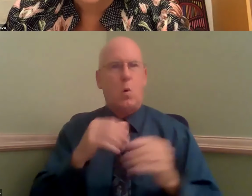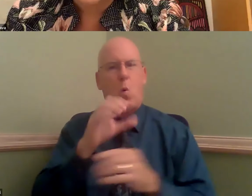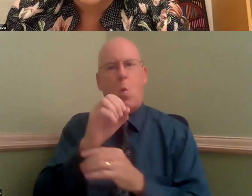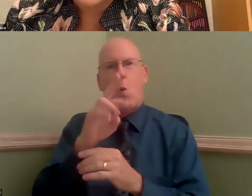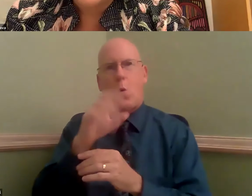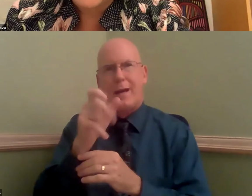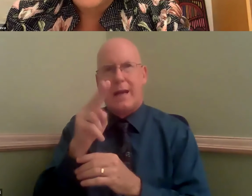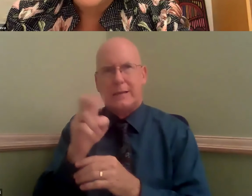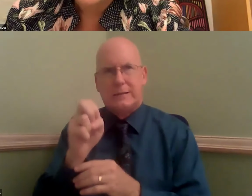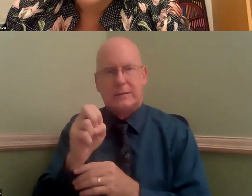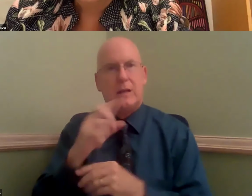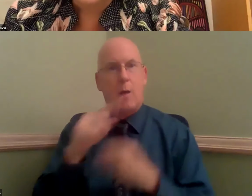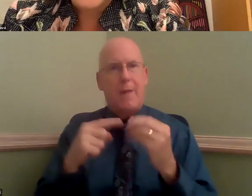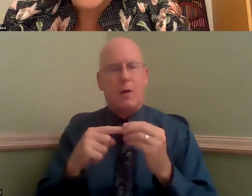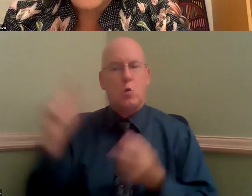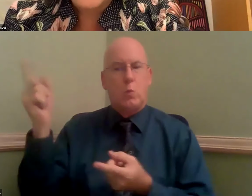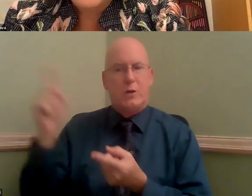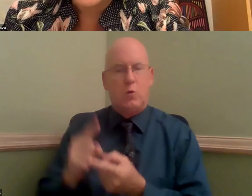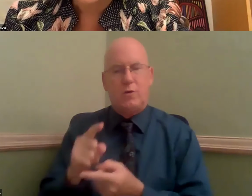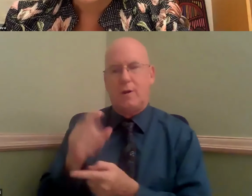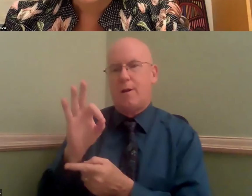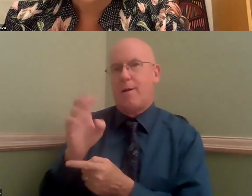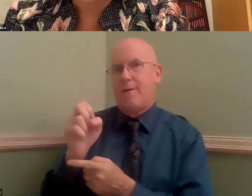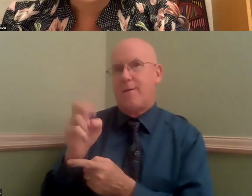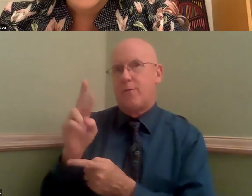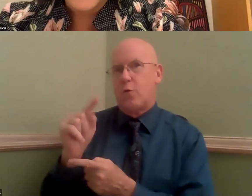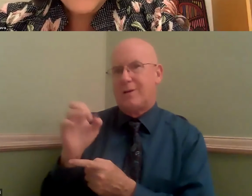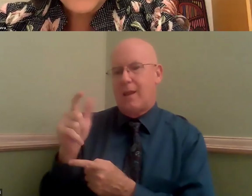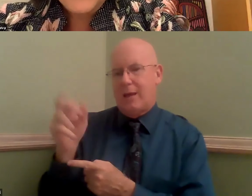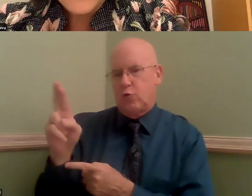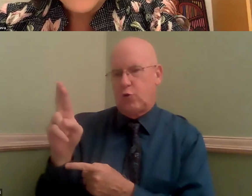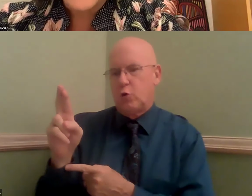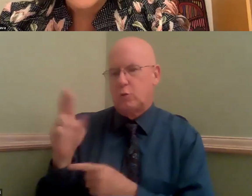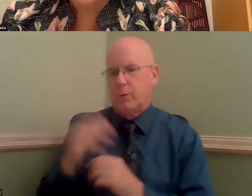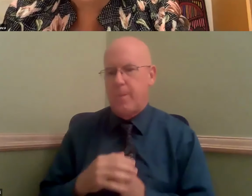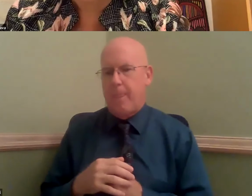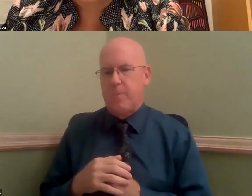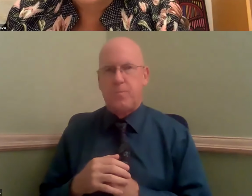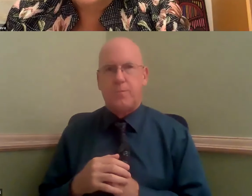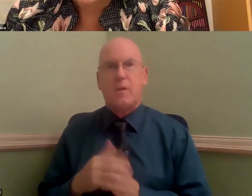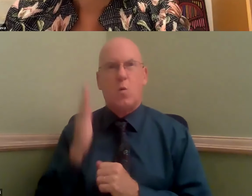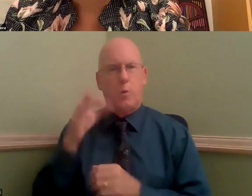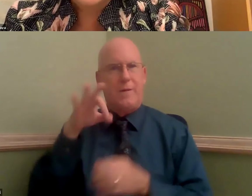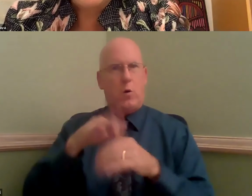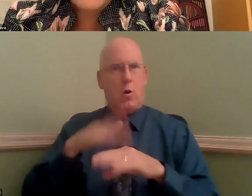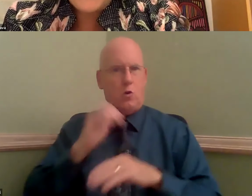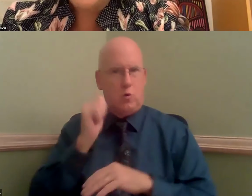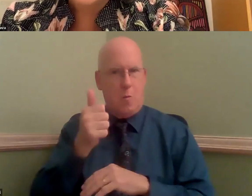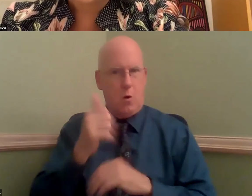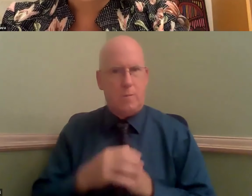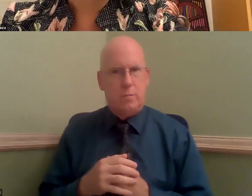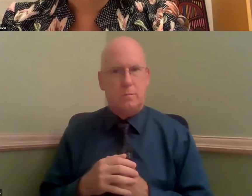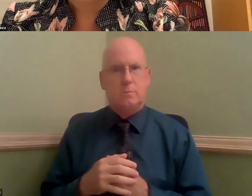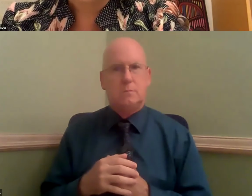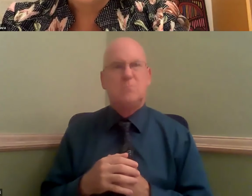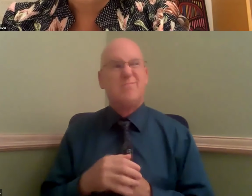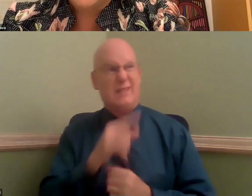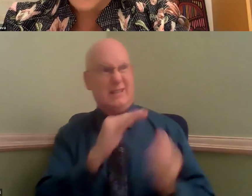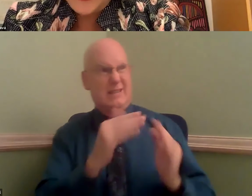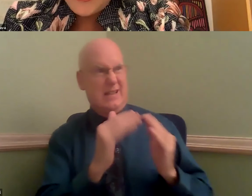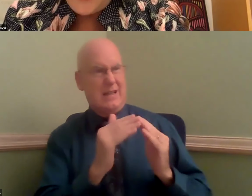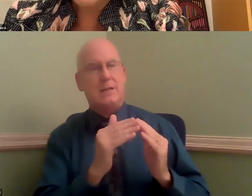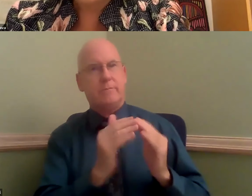Ken Russell from the City of Miami told me he's going to be speaking to it, and he says it goes further than his in the city. The city was ahead of us, as along with North